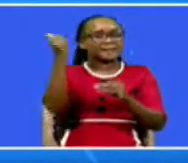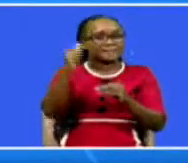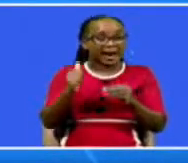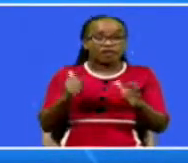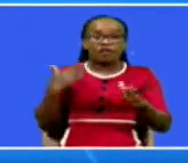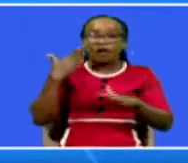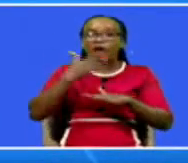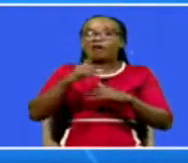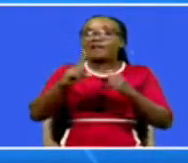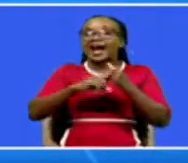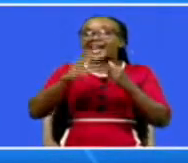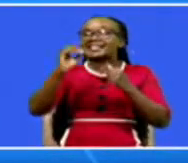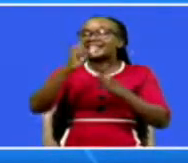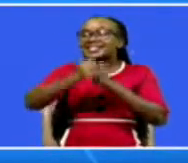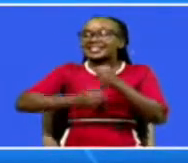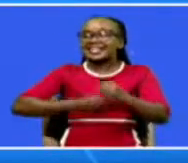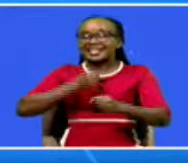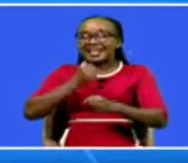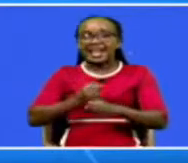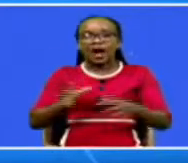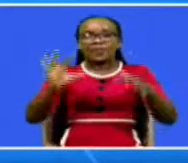60 years were